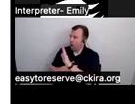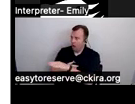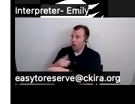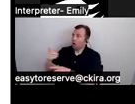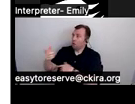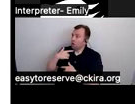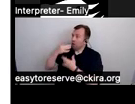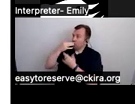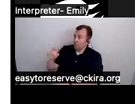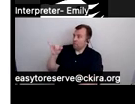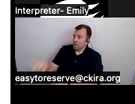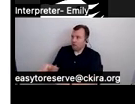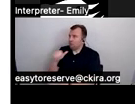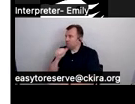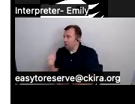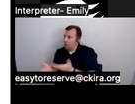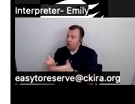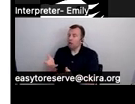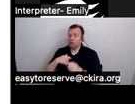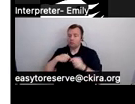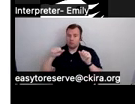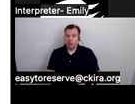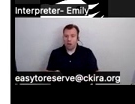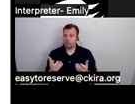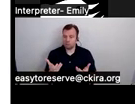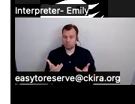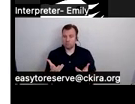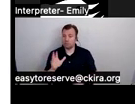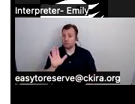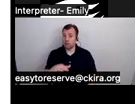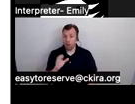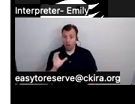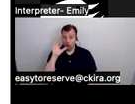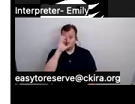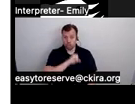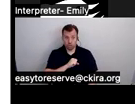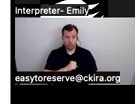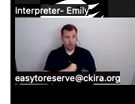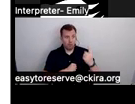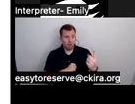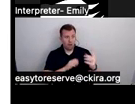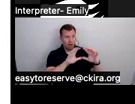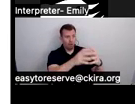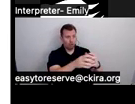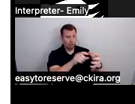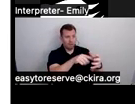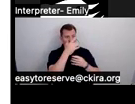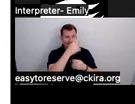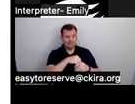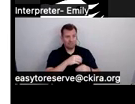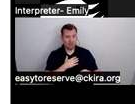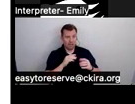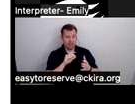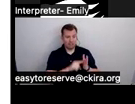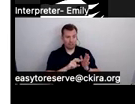in. And the last thing I'll say about that as well is don't assume that there's just one institute that may be interested in your research.